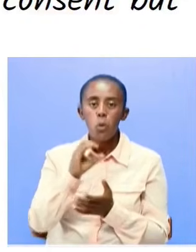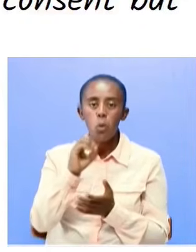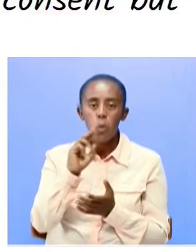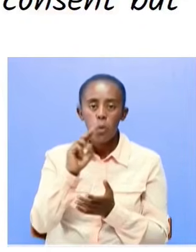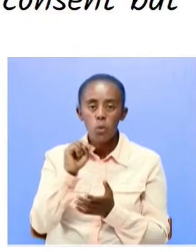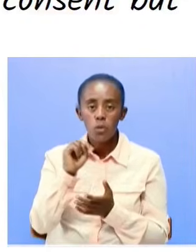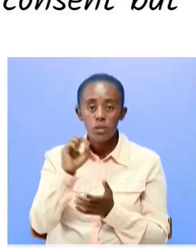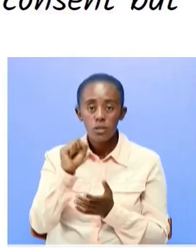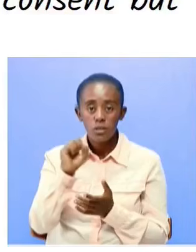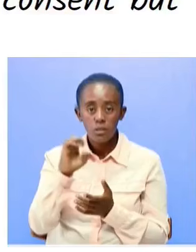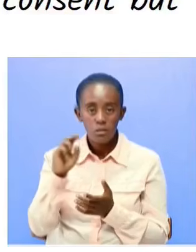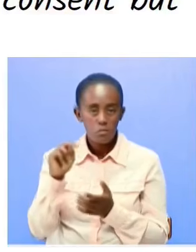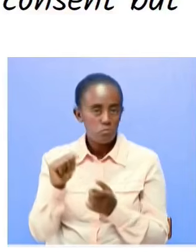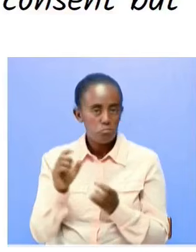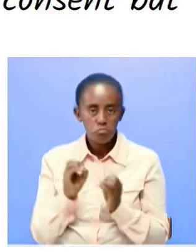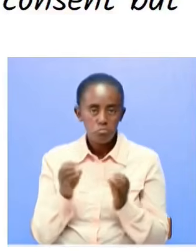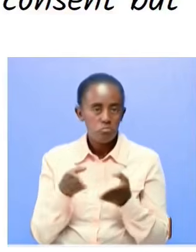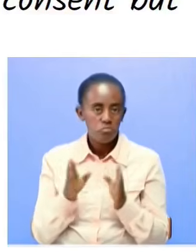But